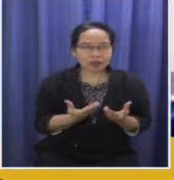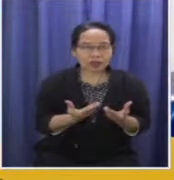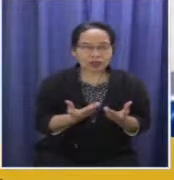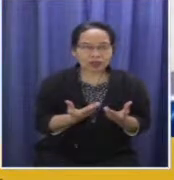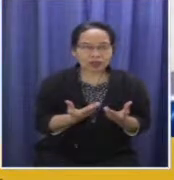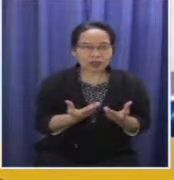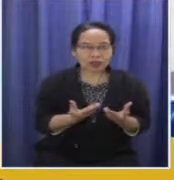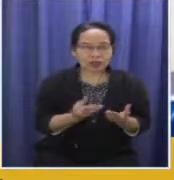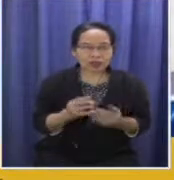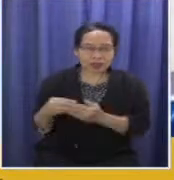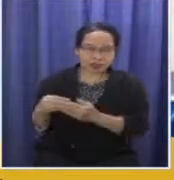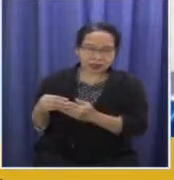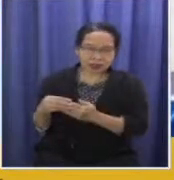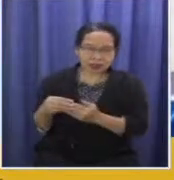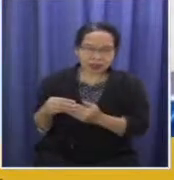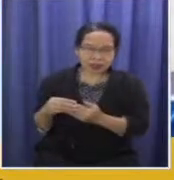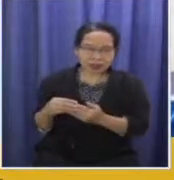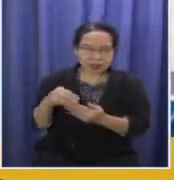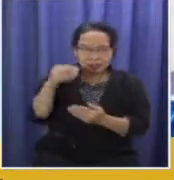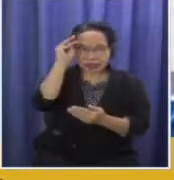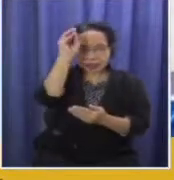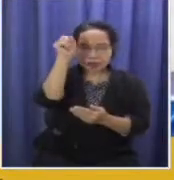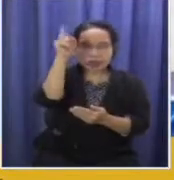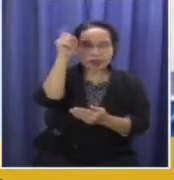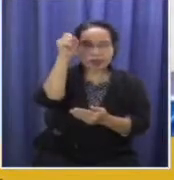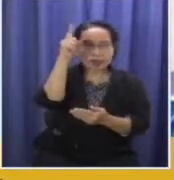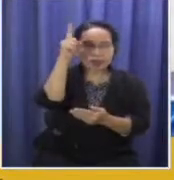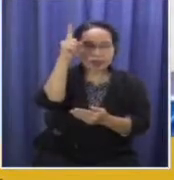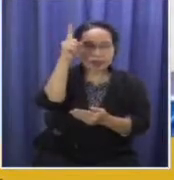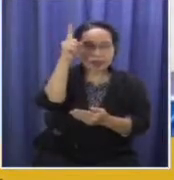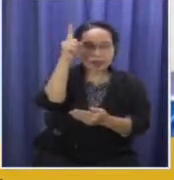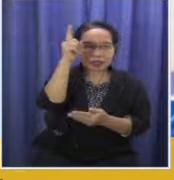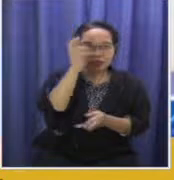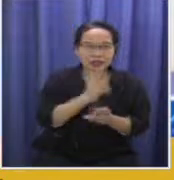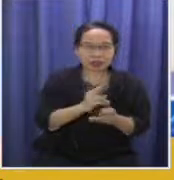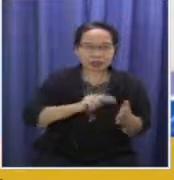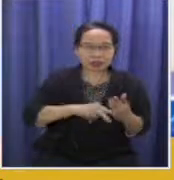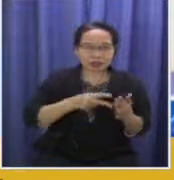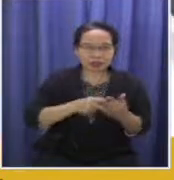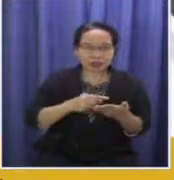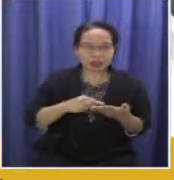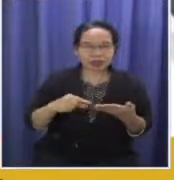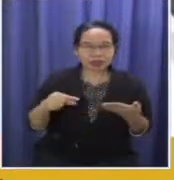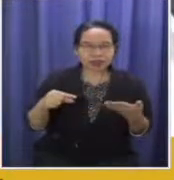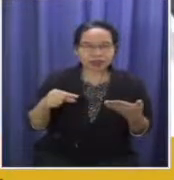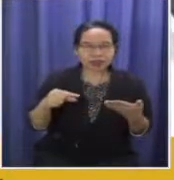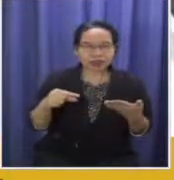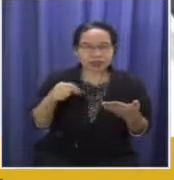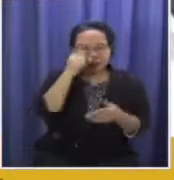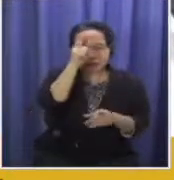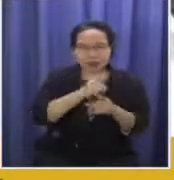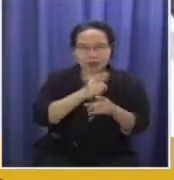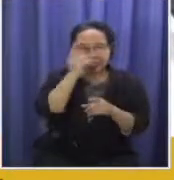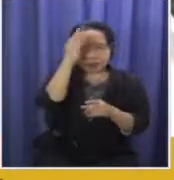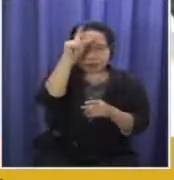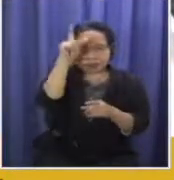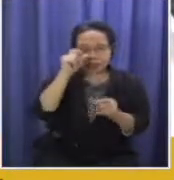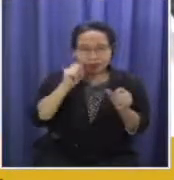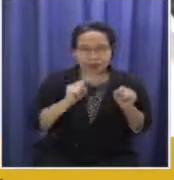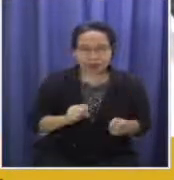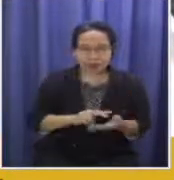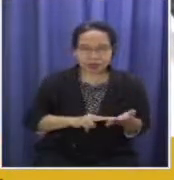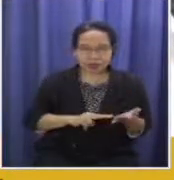a lead for him to understand the real meaning of the verse. Brother Daniel, can you read it in